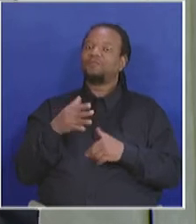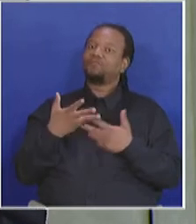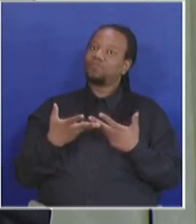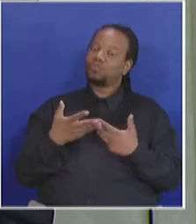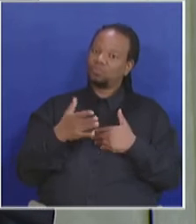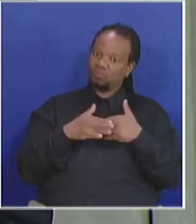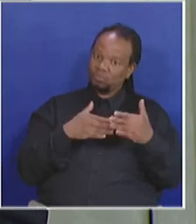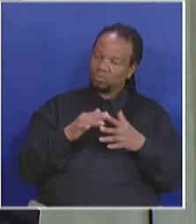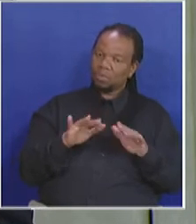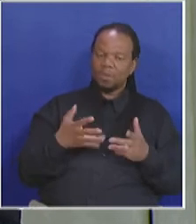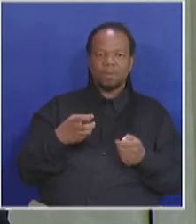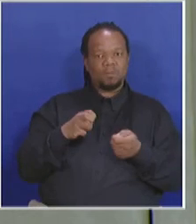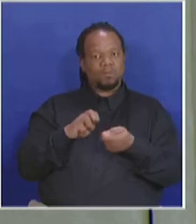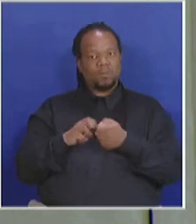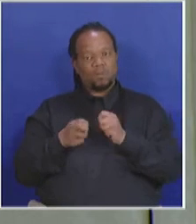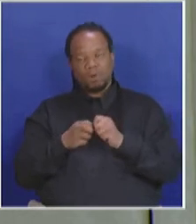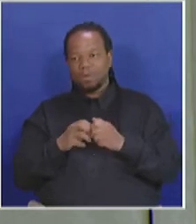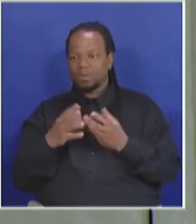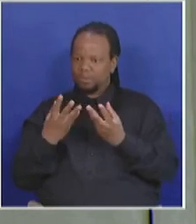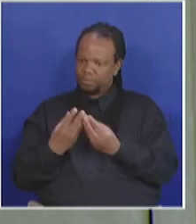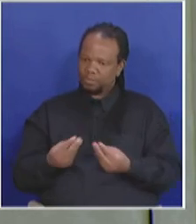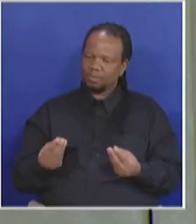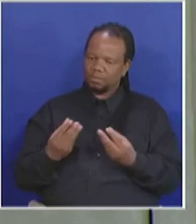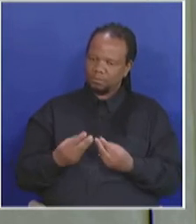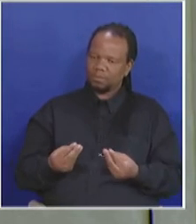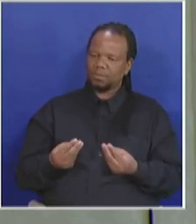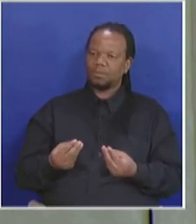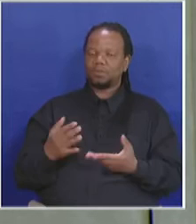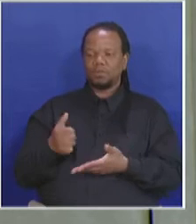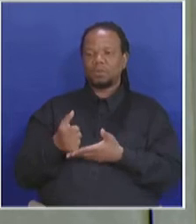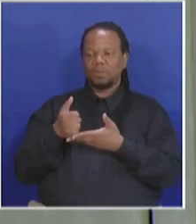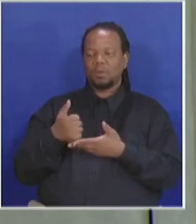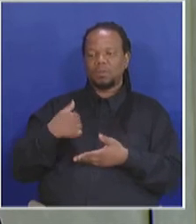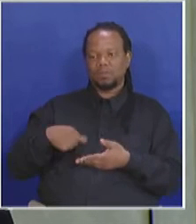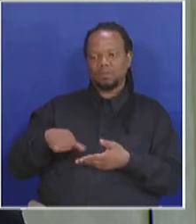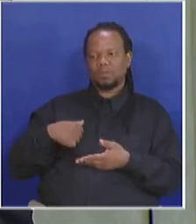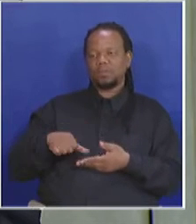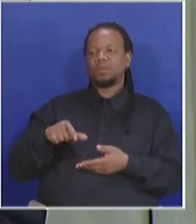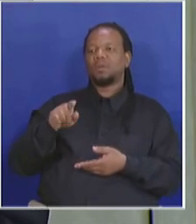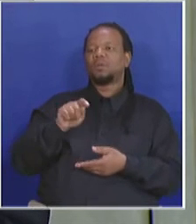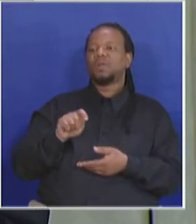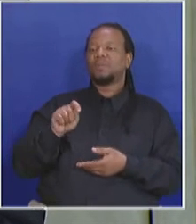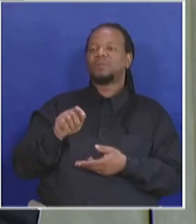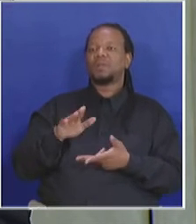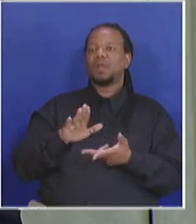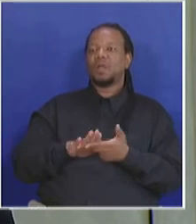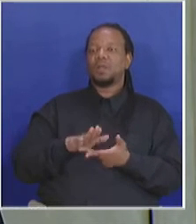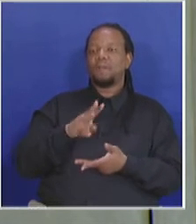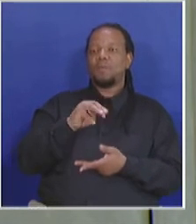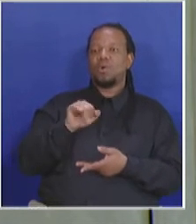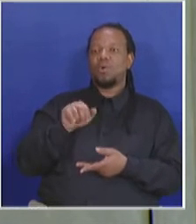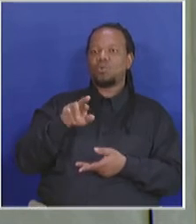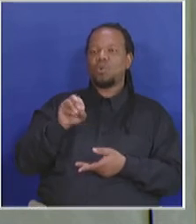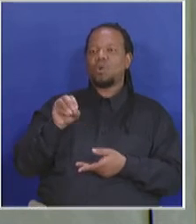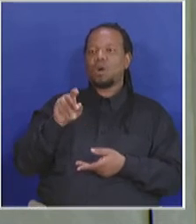the major problem that facing the municipalities of Tembisile and Dr. J.S. Moroka. Certainly,